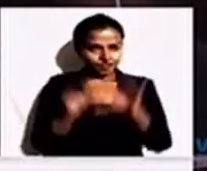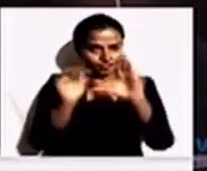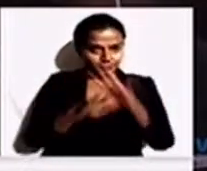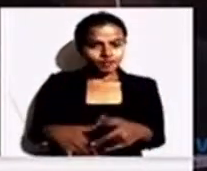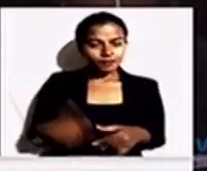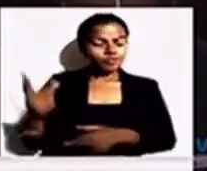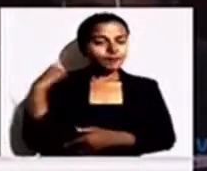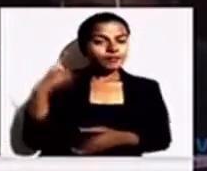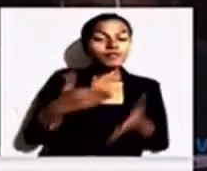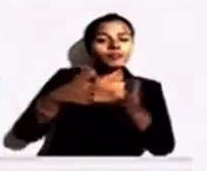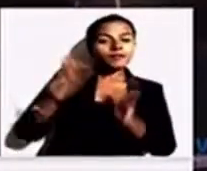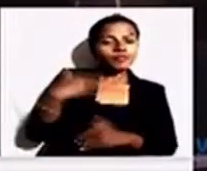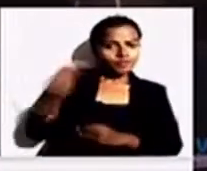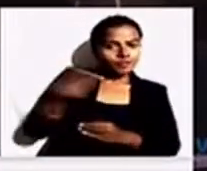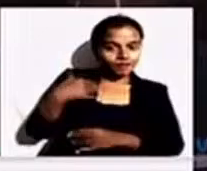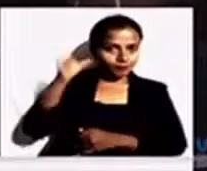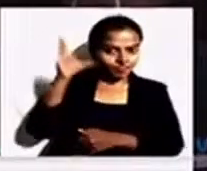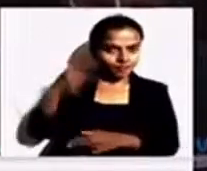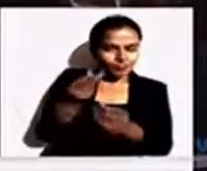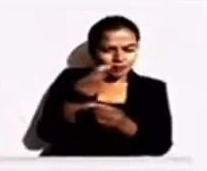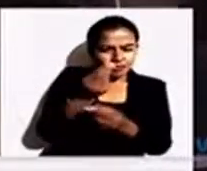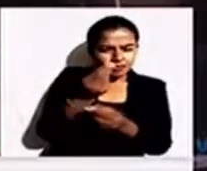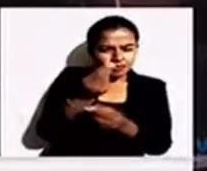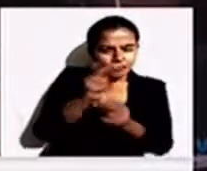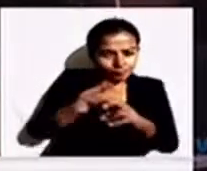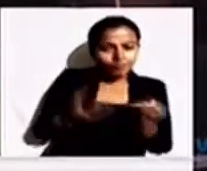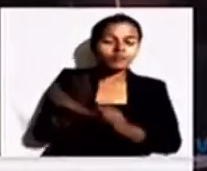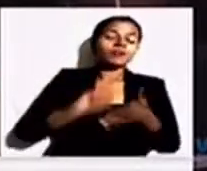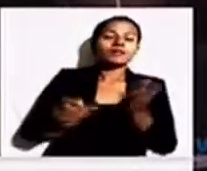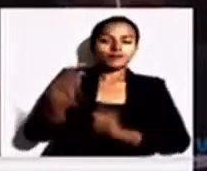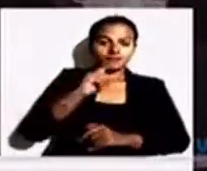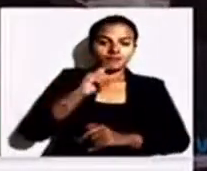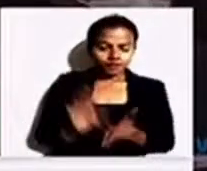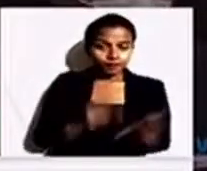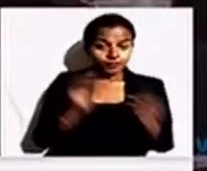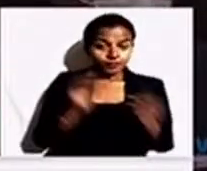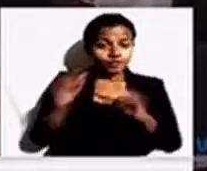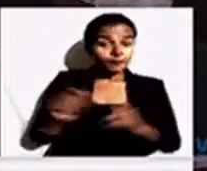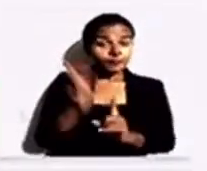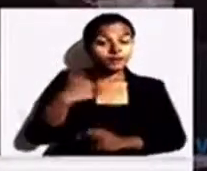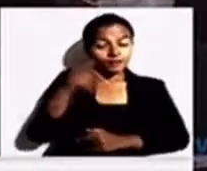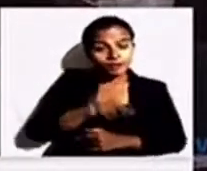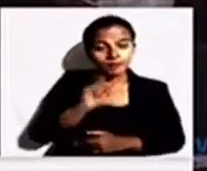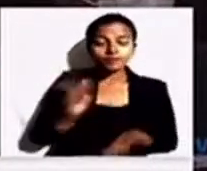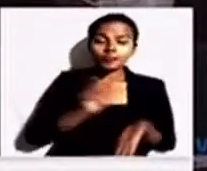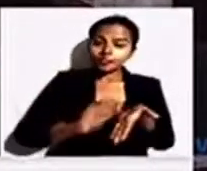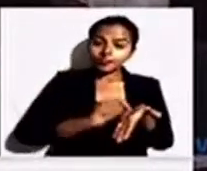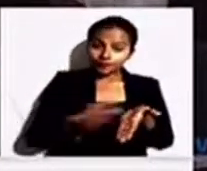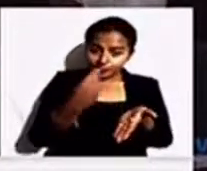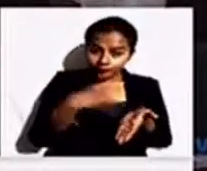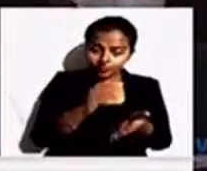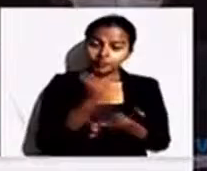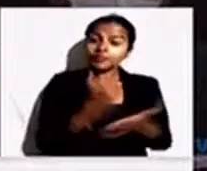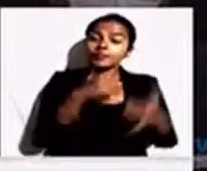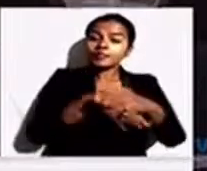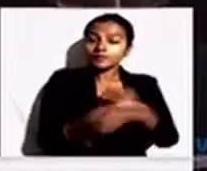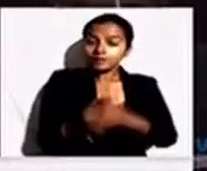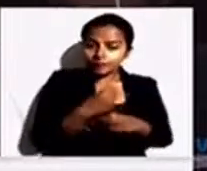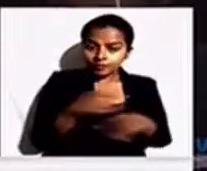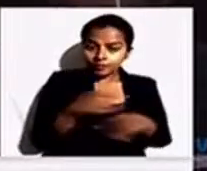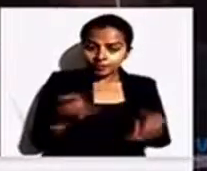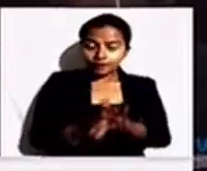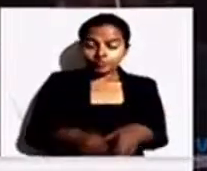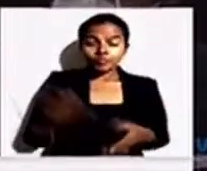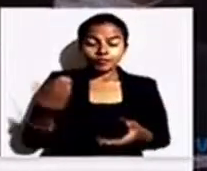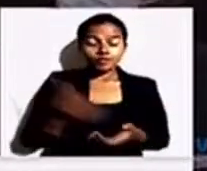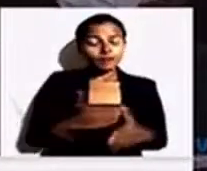injuries. He has sent a letter to the president seeking a declaration that his resignation from the army was based on medical advice. The motive of this